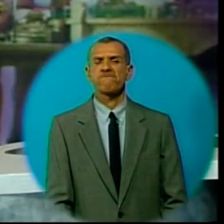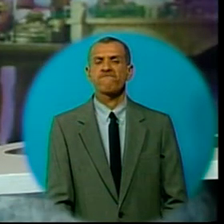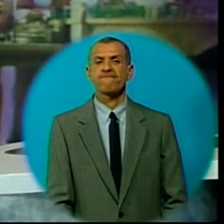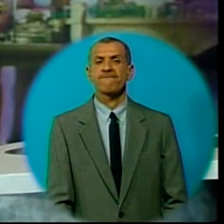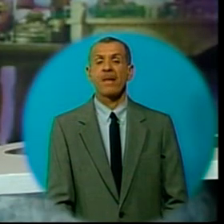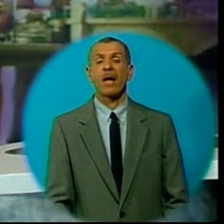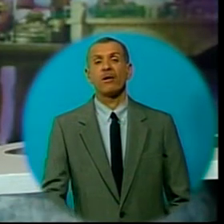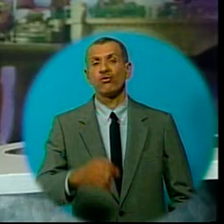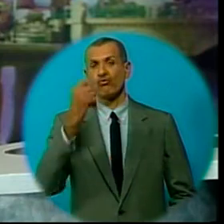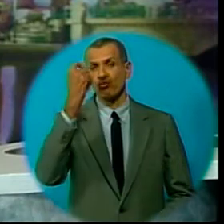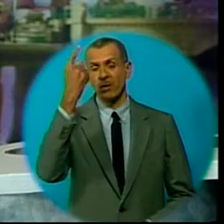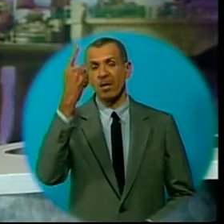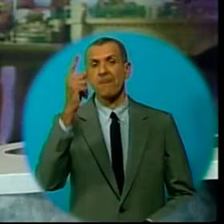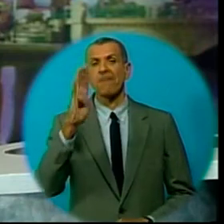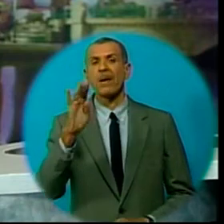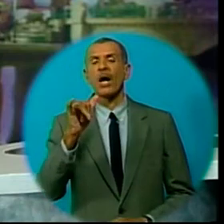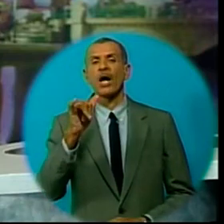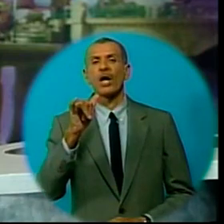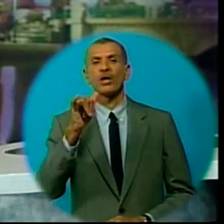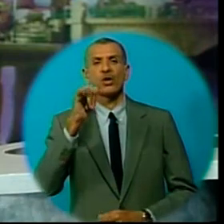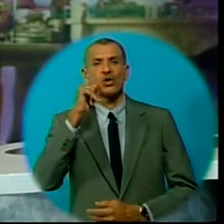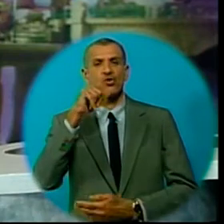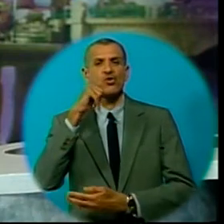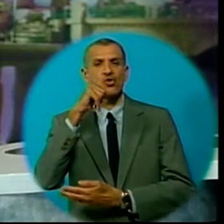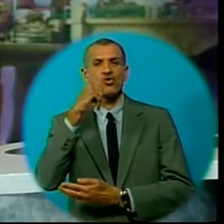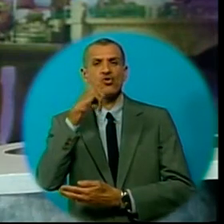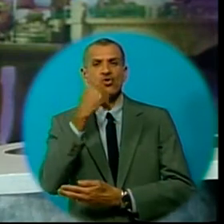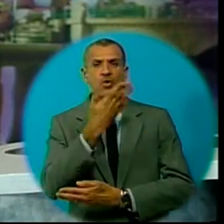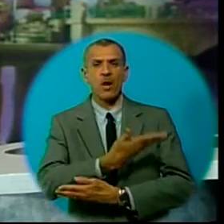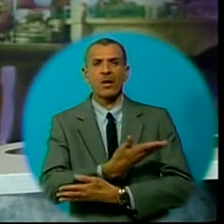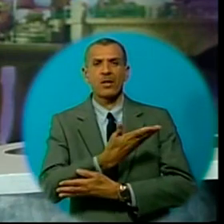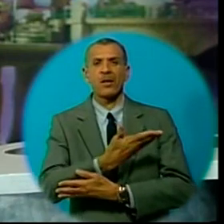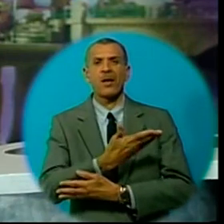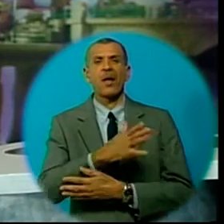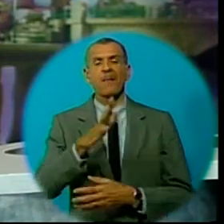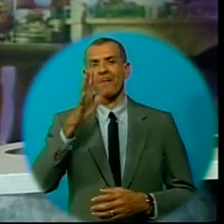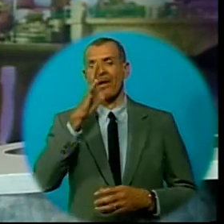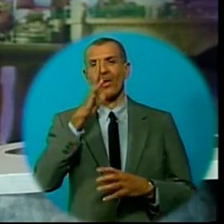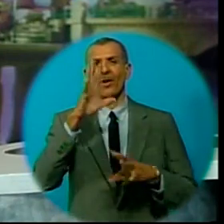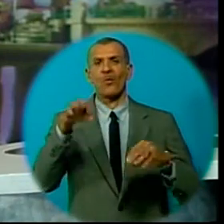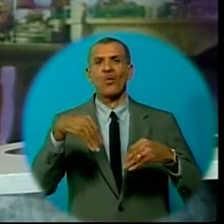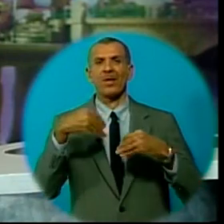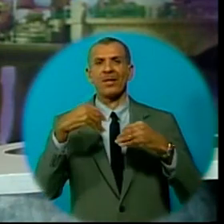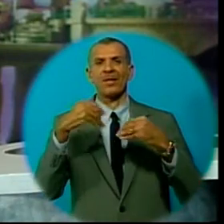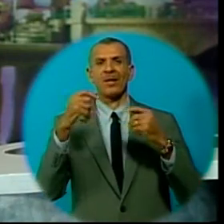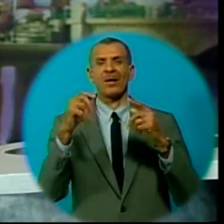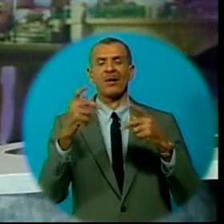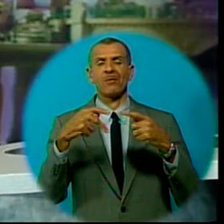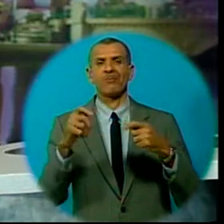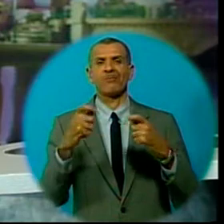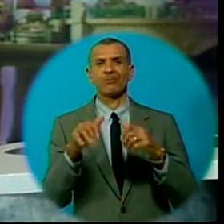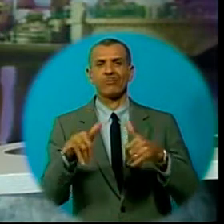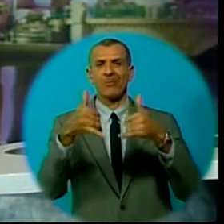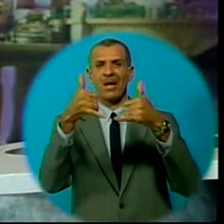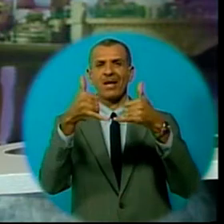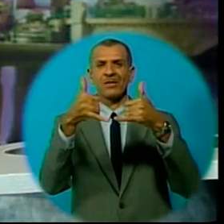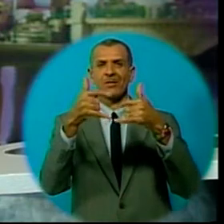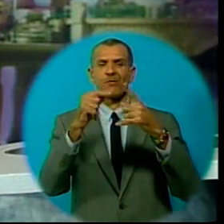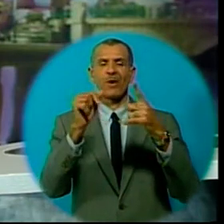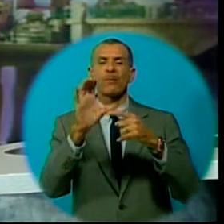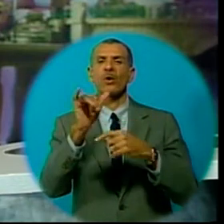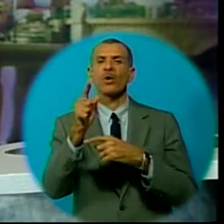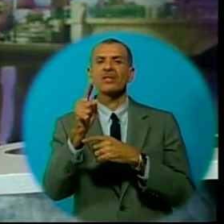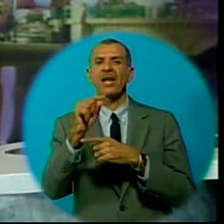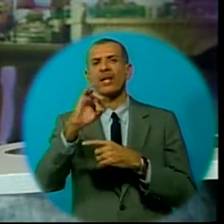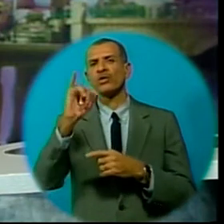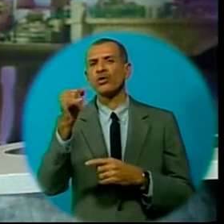A dream by her daughter of her mother winning a prize from courts turned to reality, as Joanne Springer was announced the